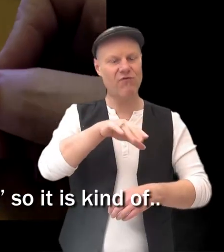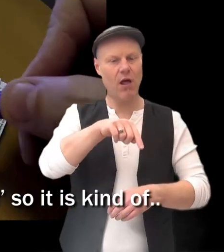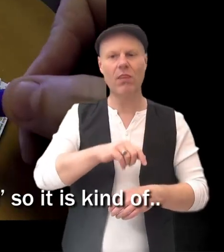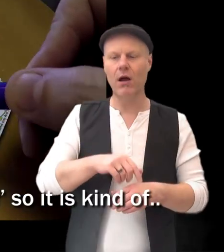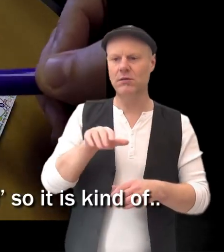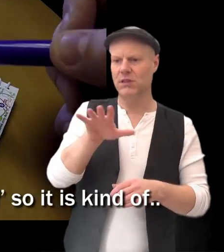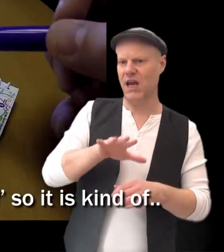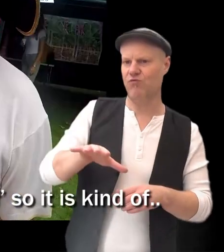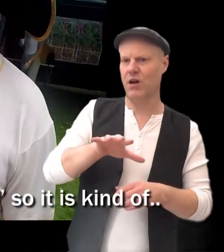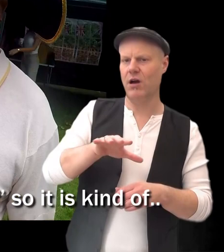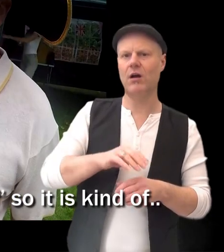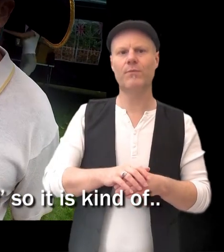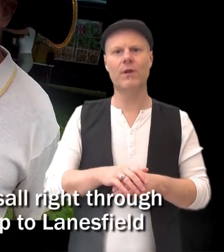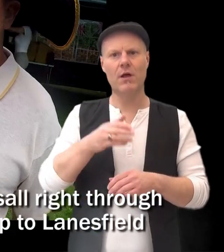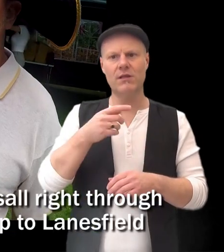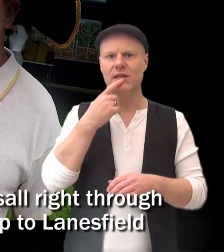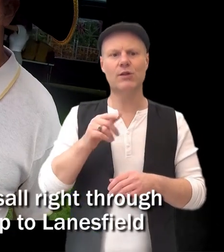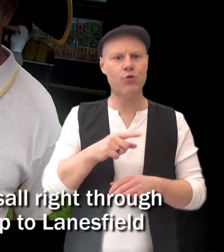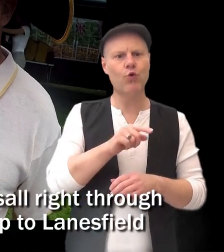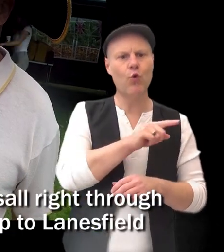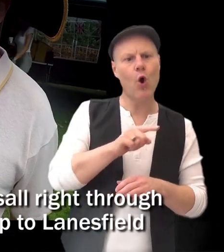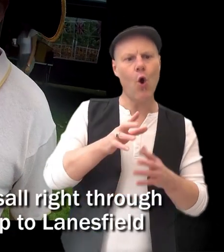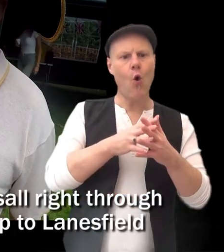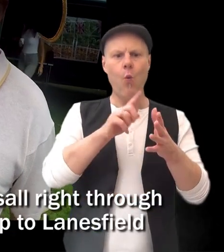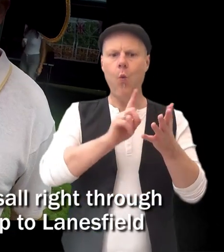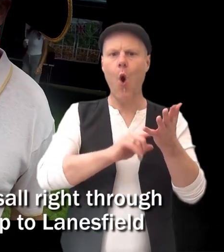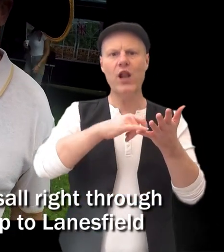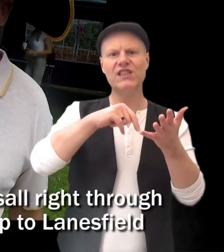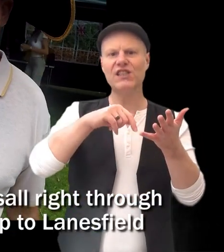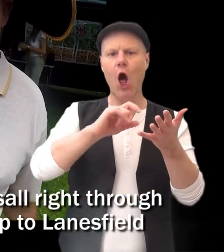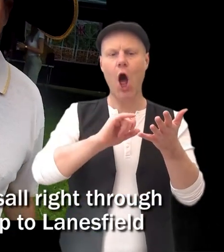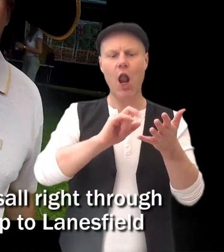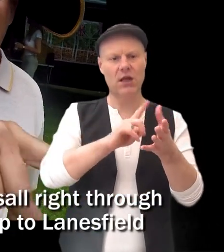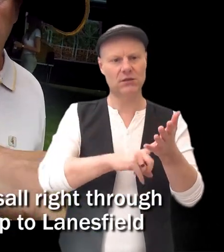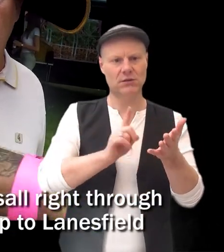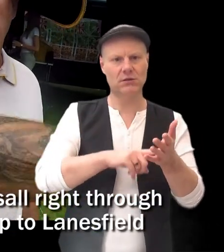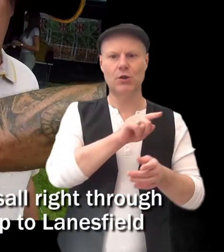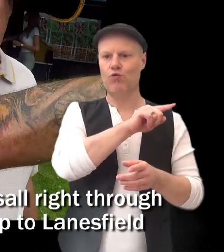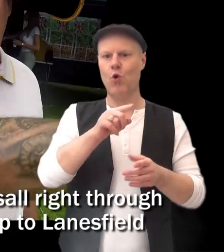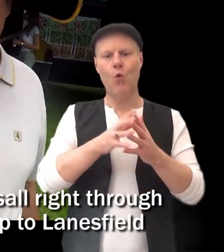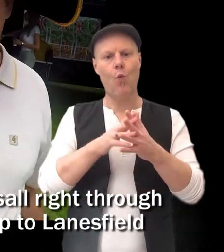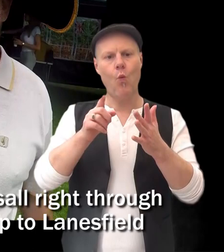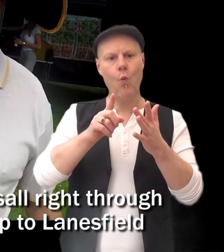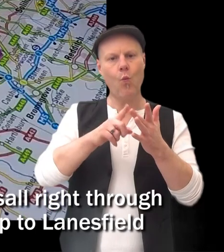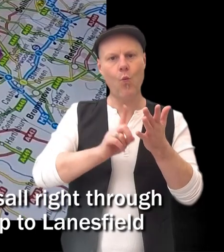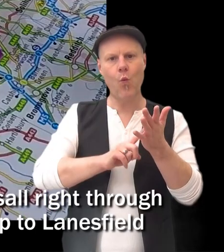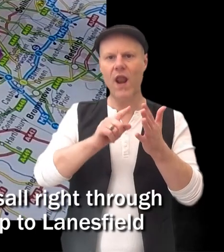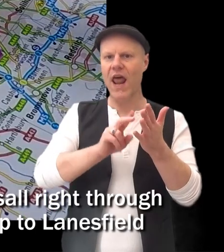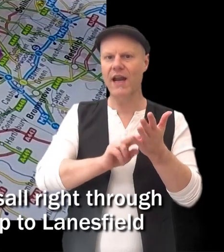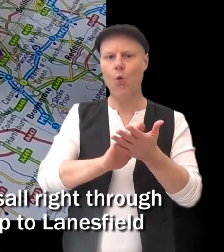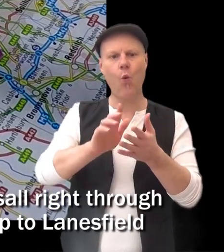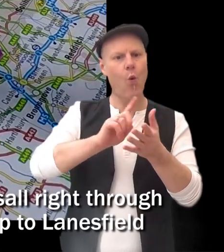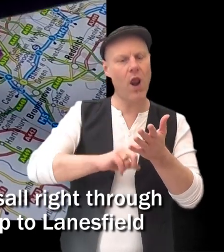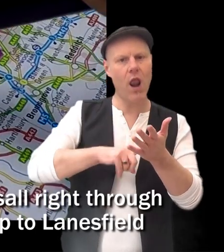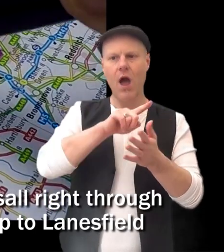is kind of... Yeah. And then it's... From that side of Warsaw, right through the middle, we're in all Bilston up to Lanesfield. Right, and